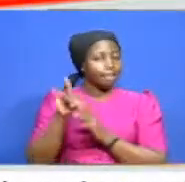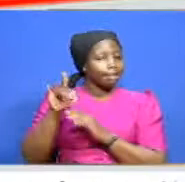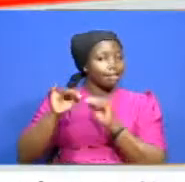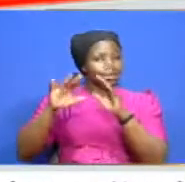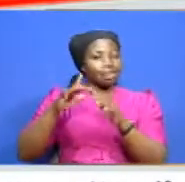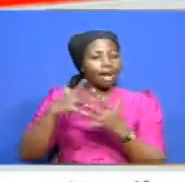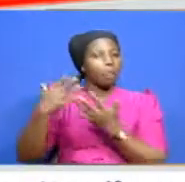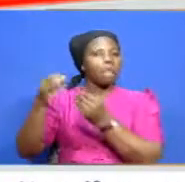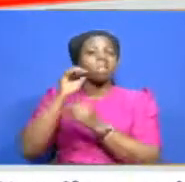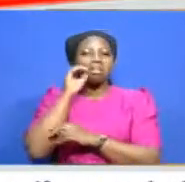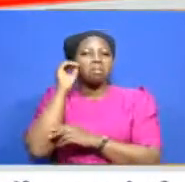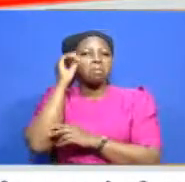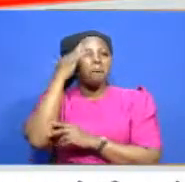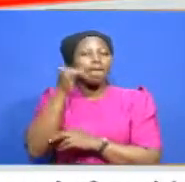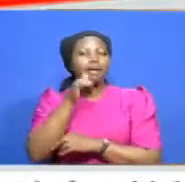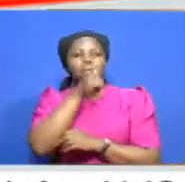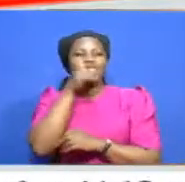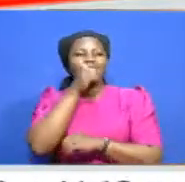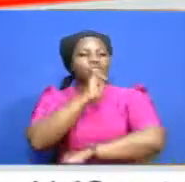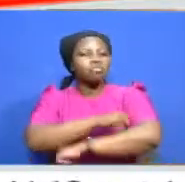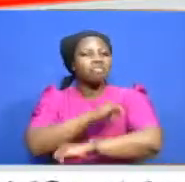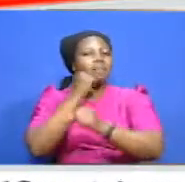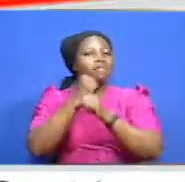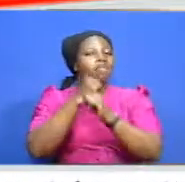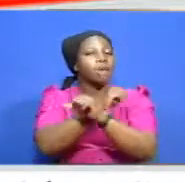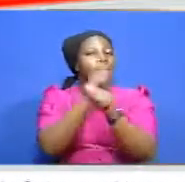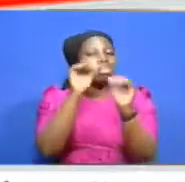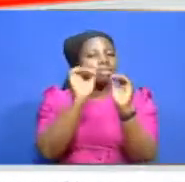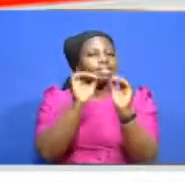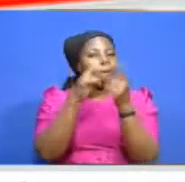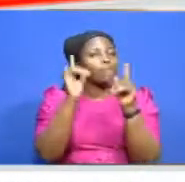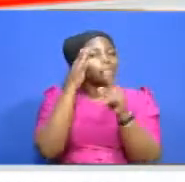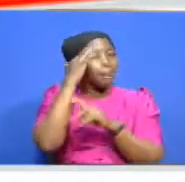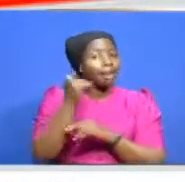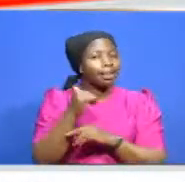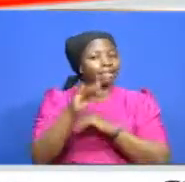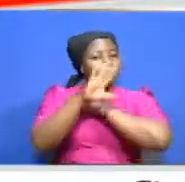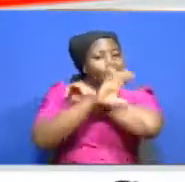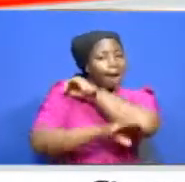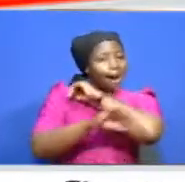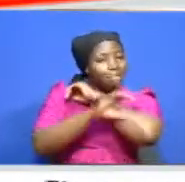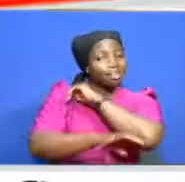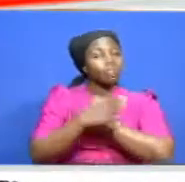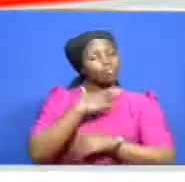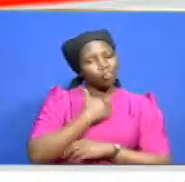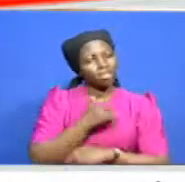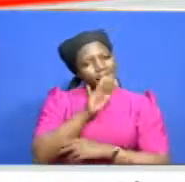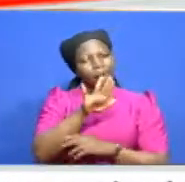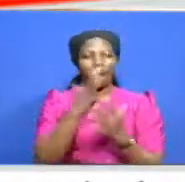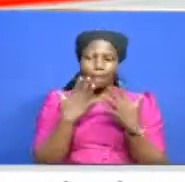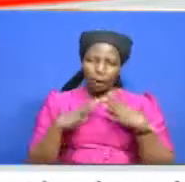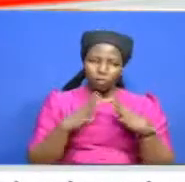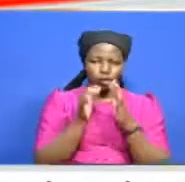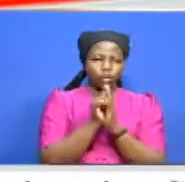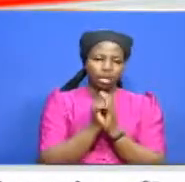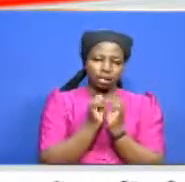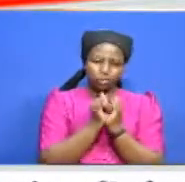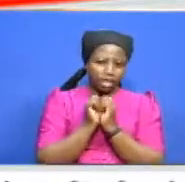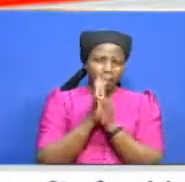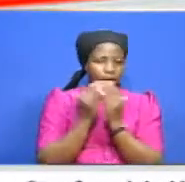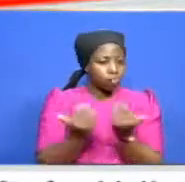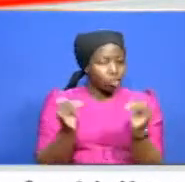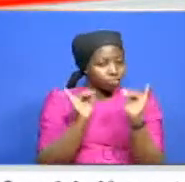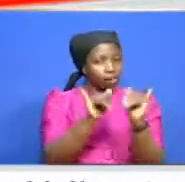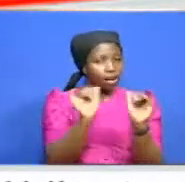home not because private schools were not performing, but because the country wanted its citizens and the children to be safe.